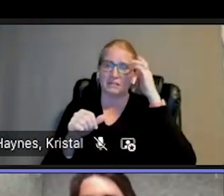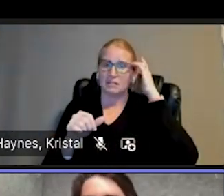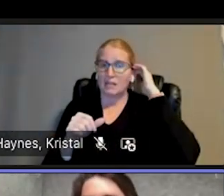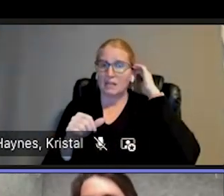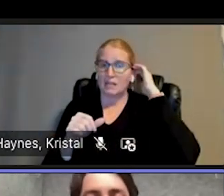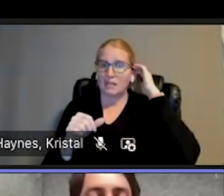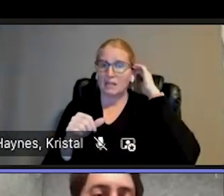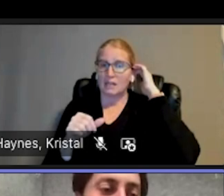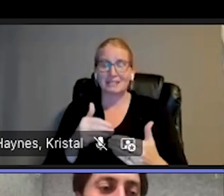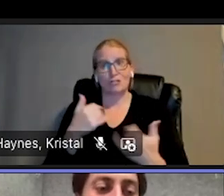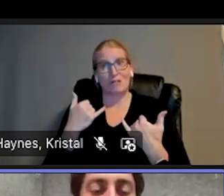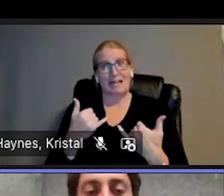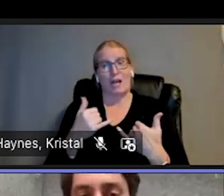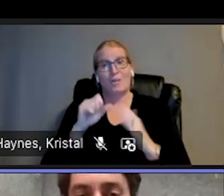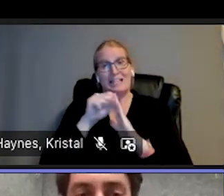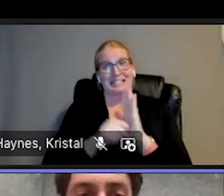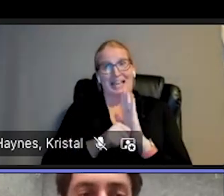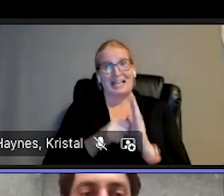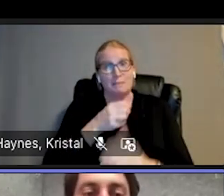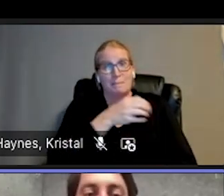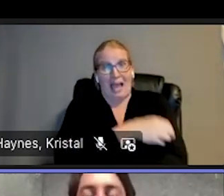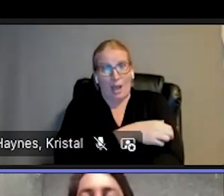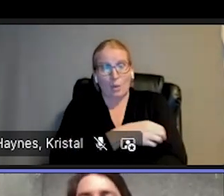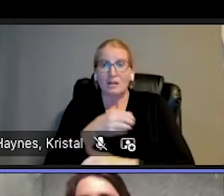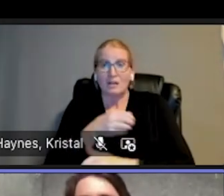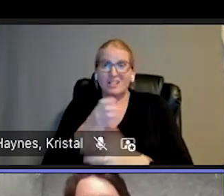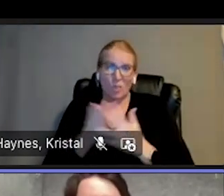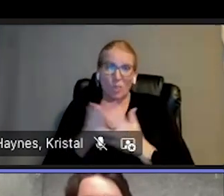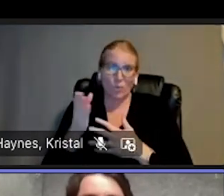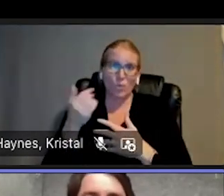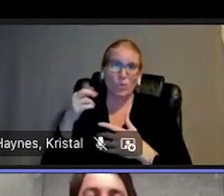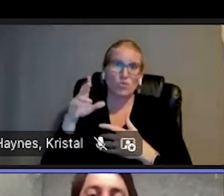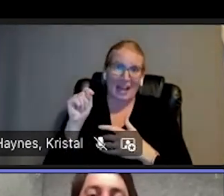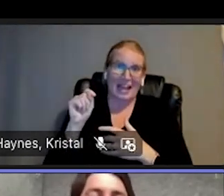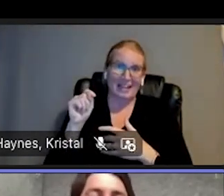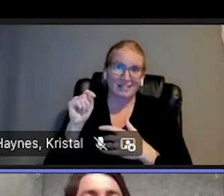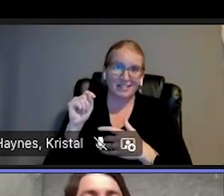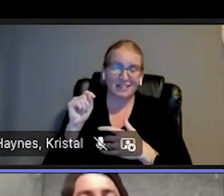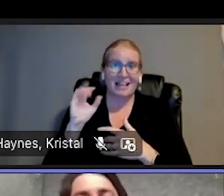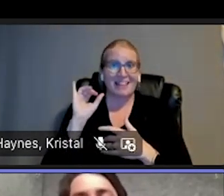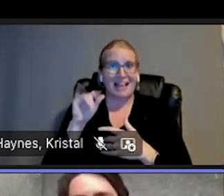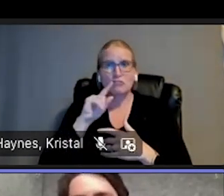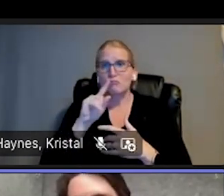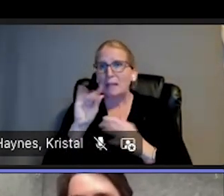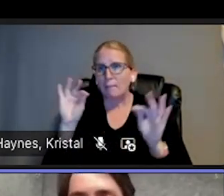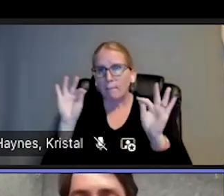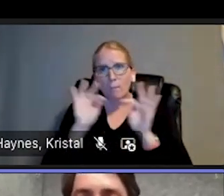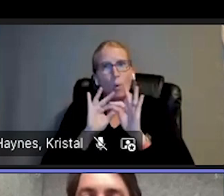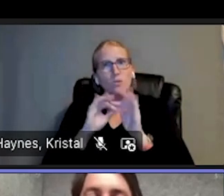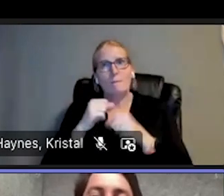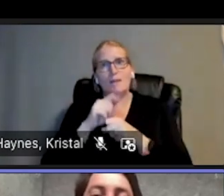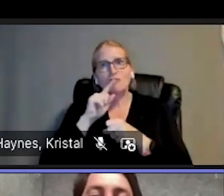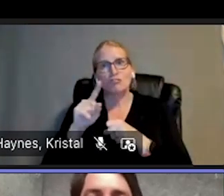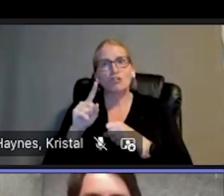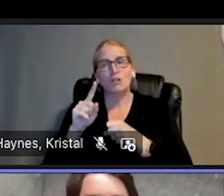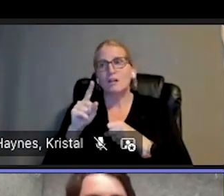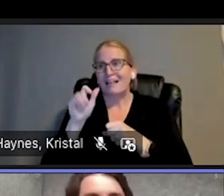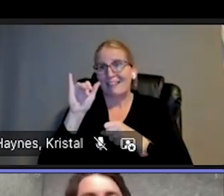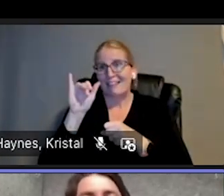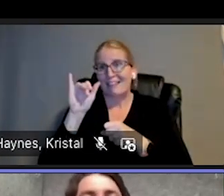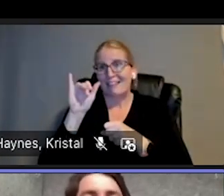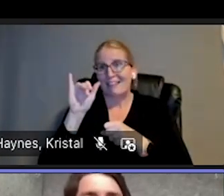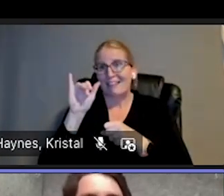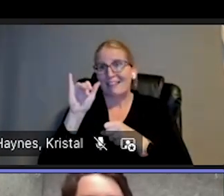is and the leverage they have right now is through their grant making. So that's a key tool to ensuring the networks that are being built are